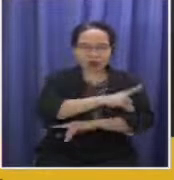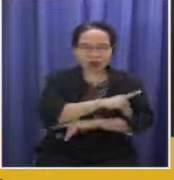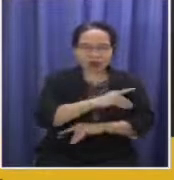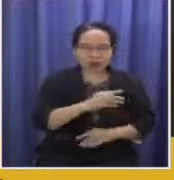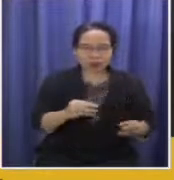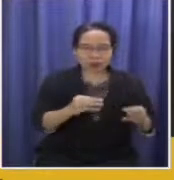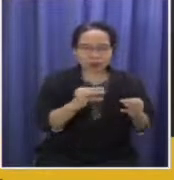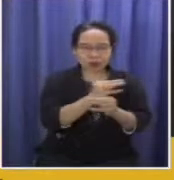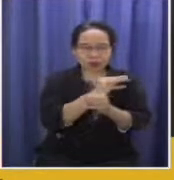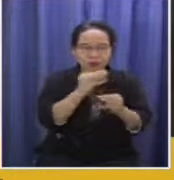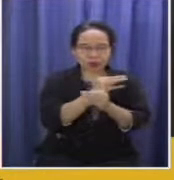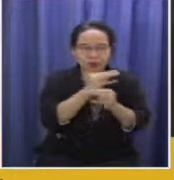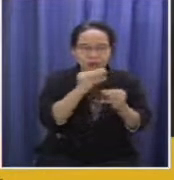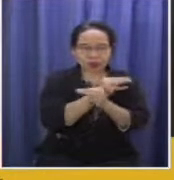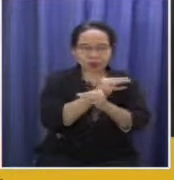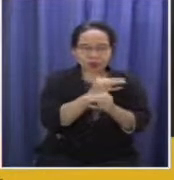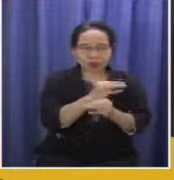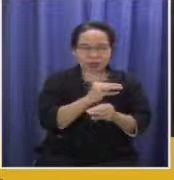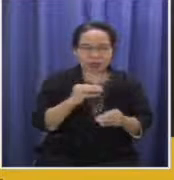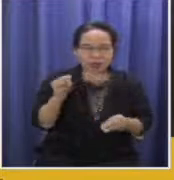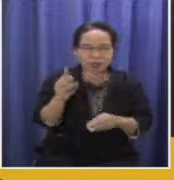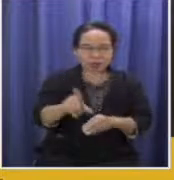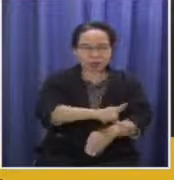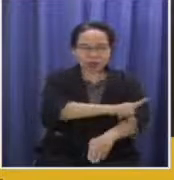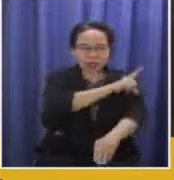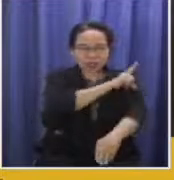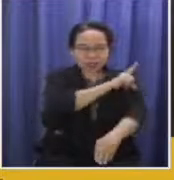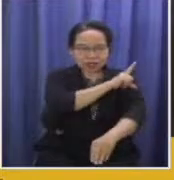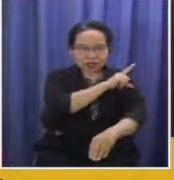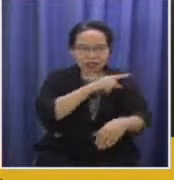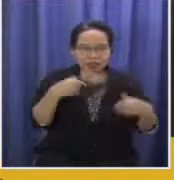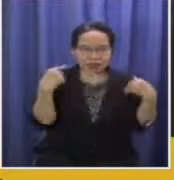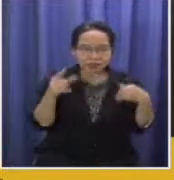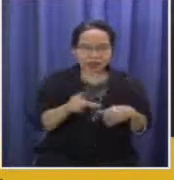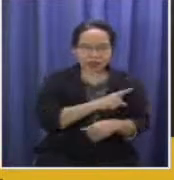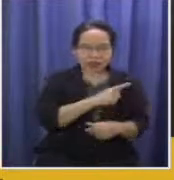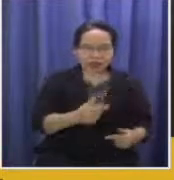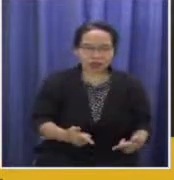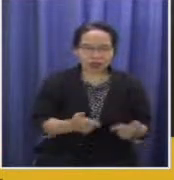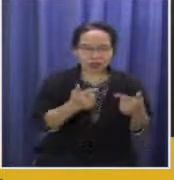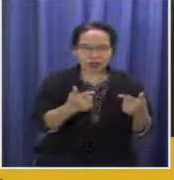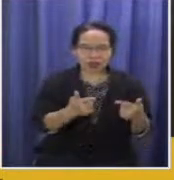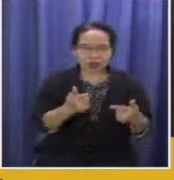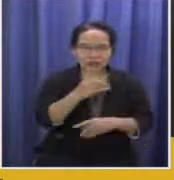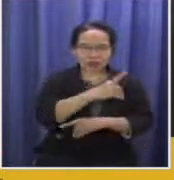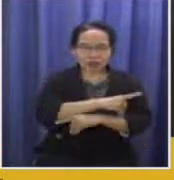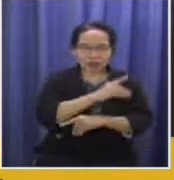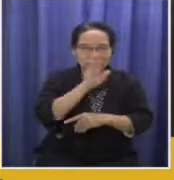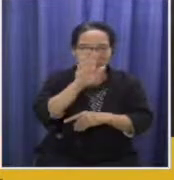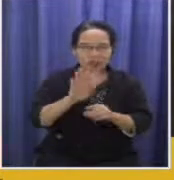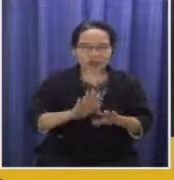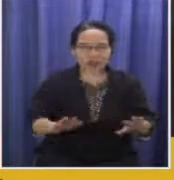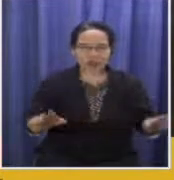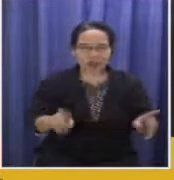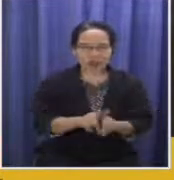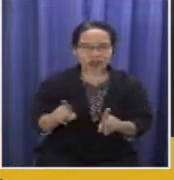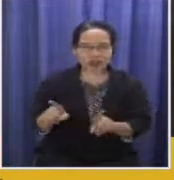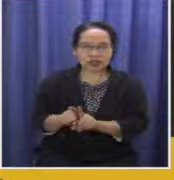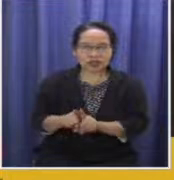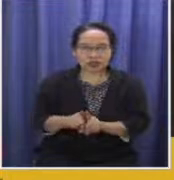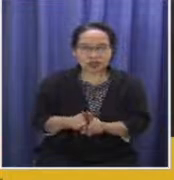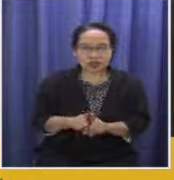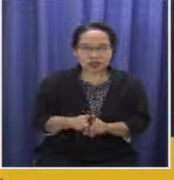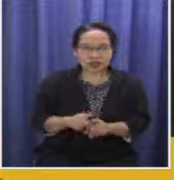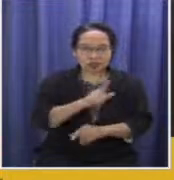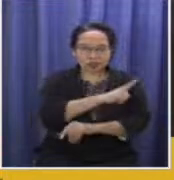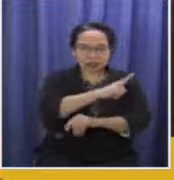be multiplied, will be lengthened. You will have a long life. The days of your children also, in